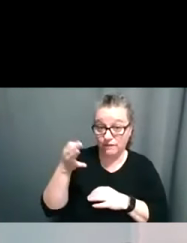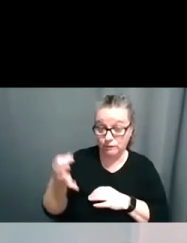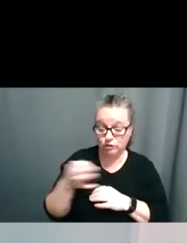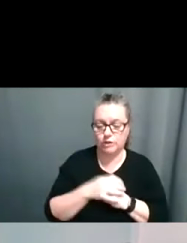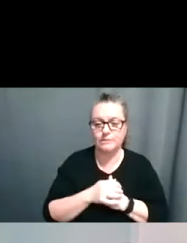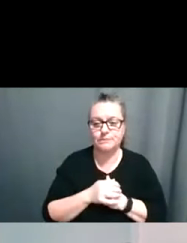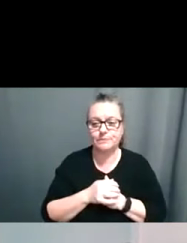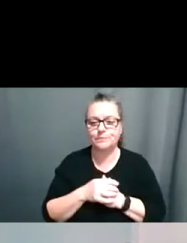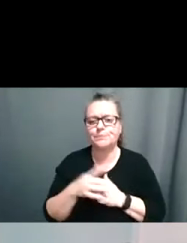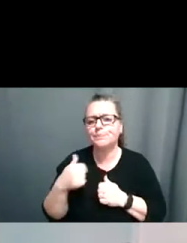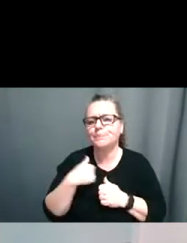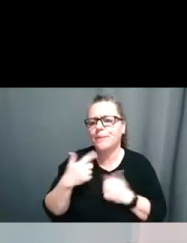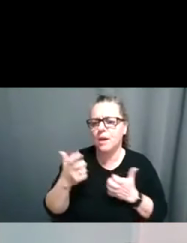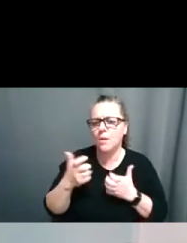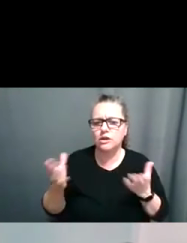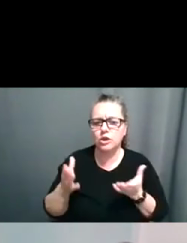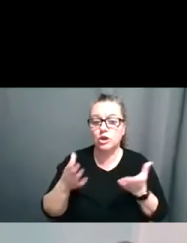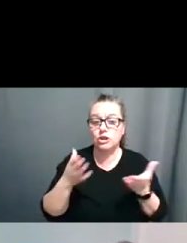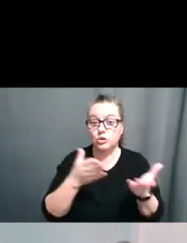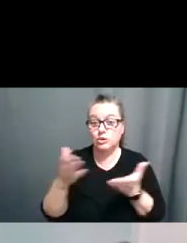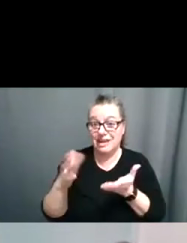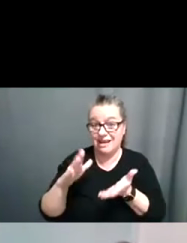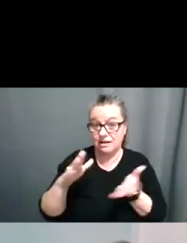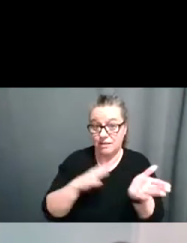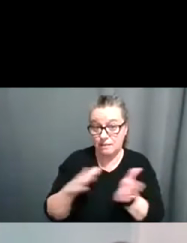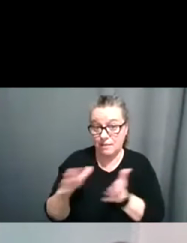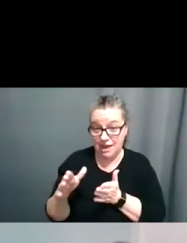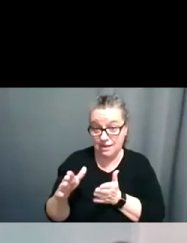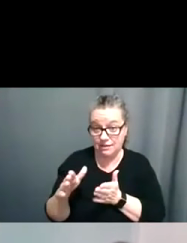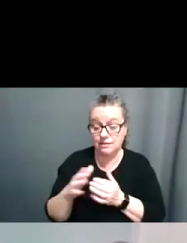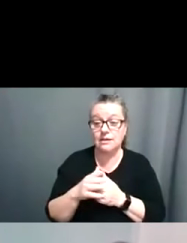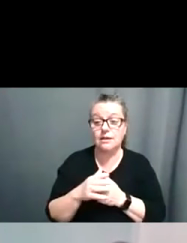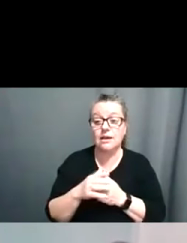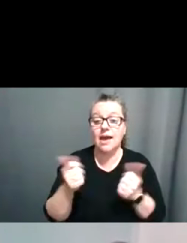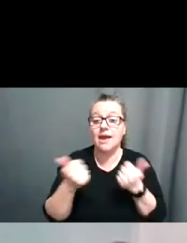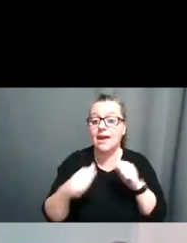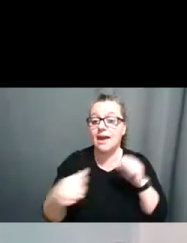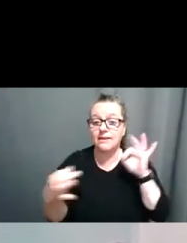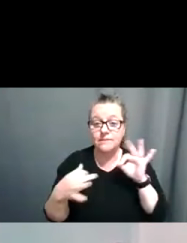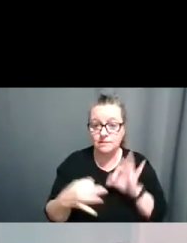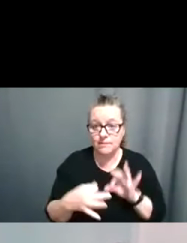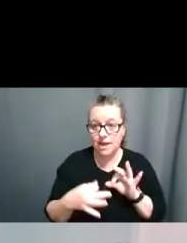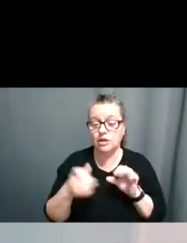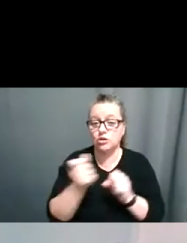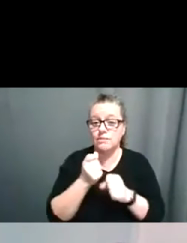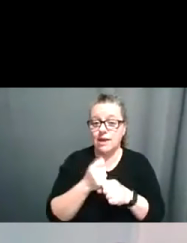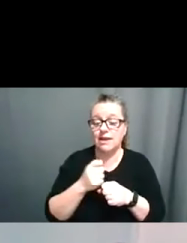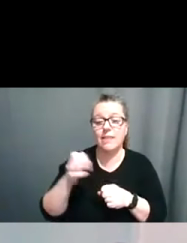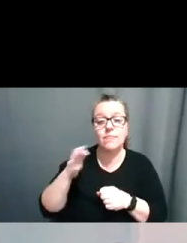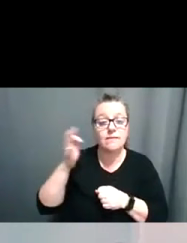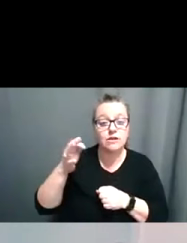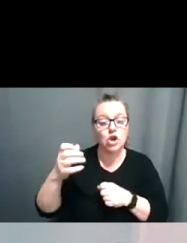I want to encourage you to take this plan you're surely going to make and any feedback plans you create in the future and get